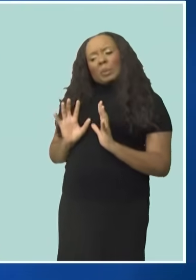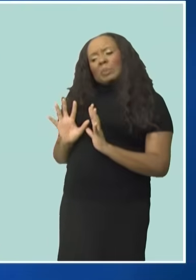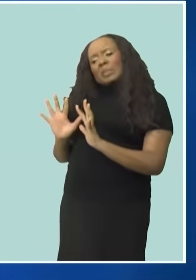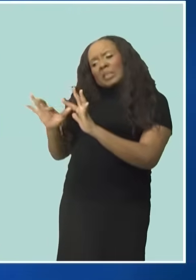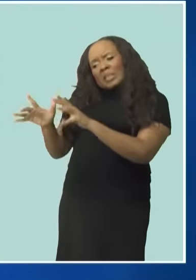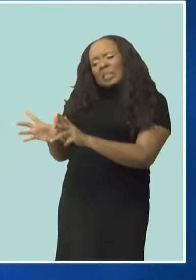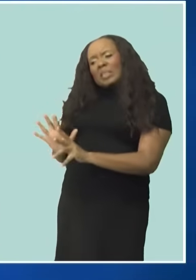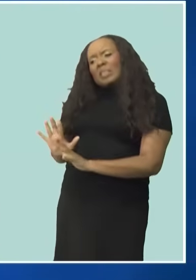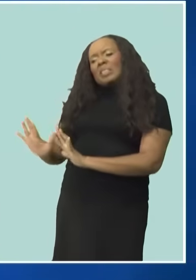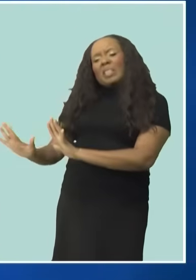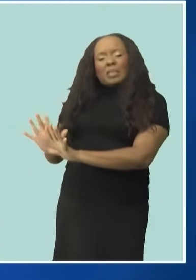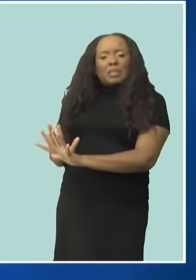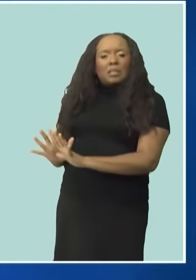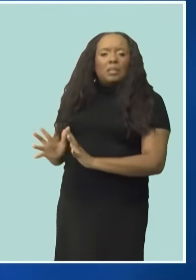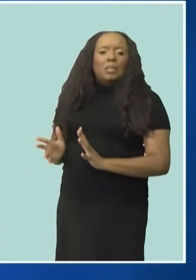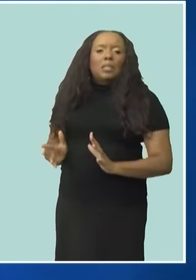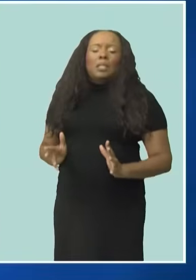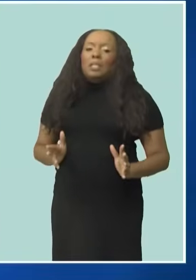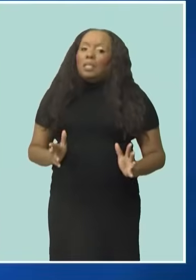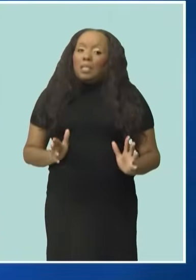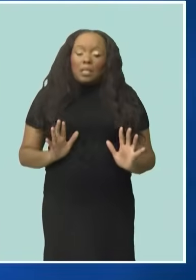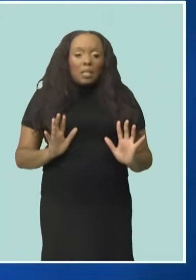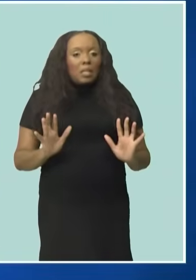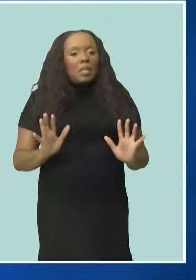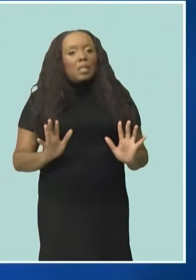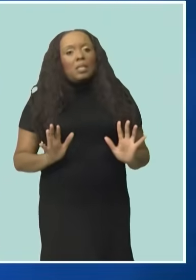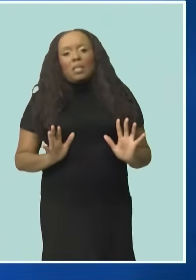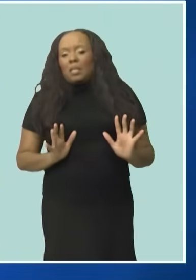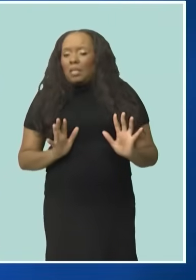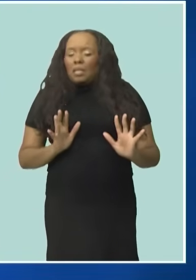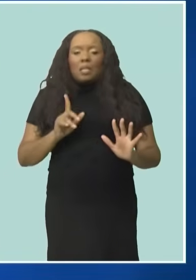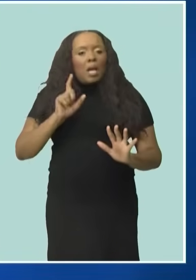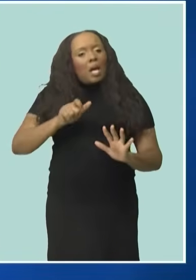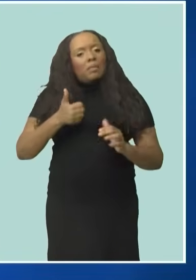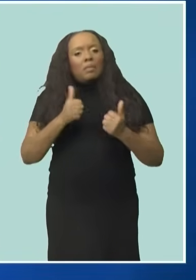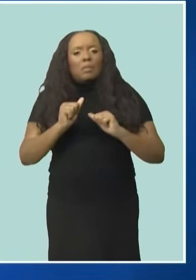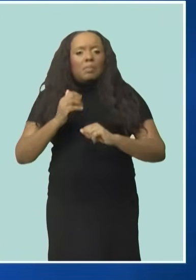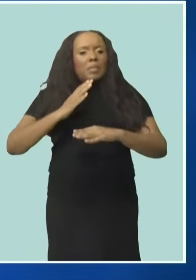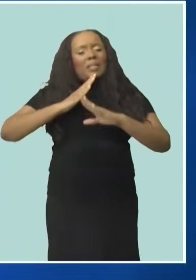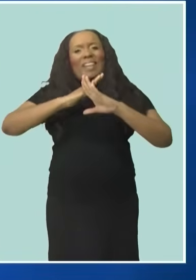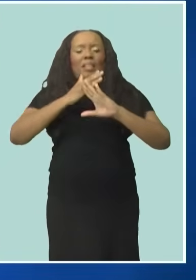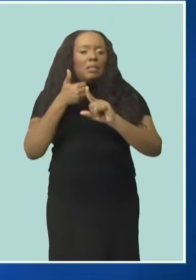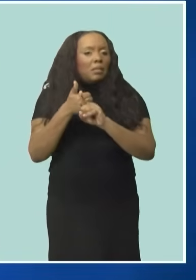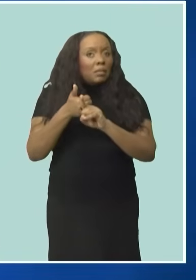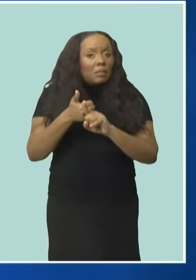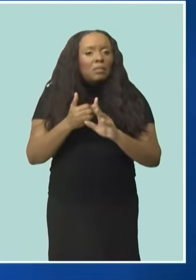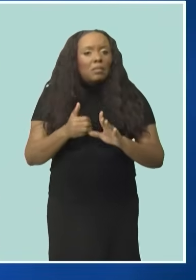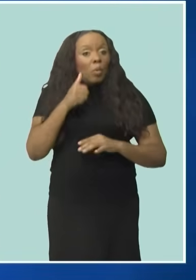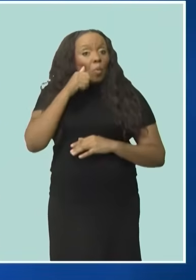going to help reduce you being attacked, interfered with,